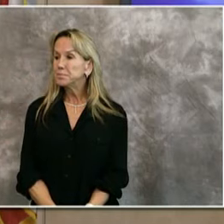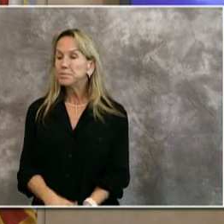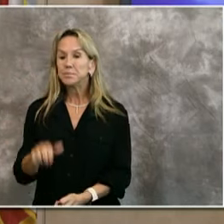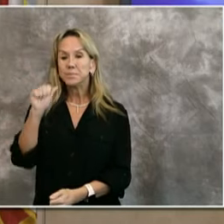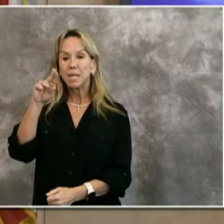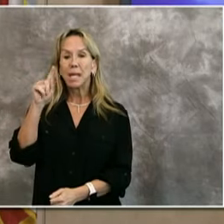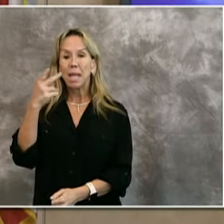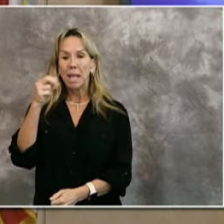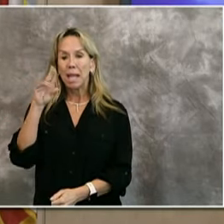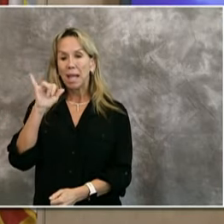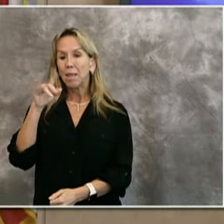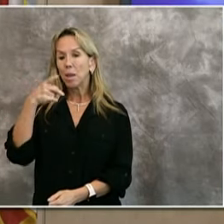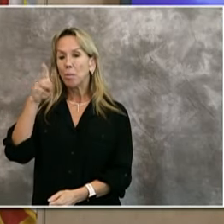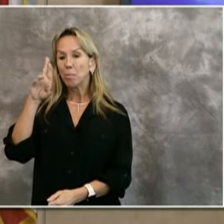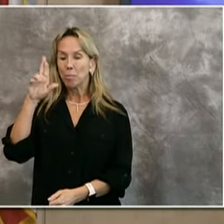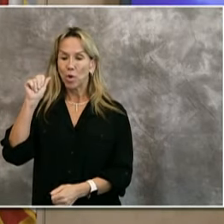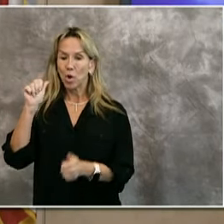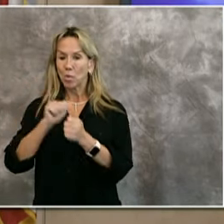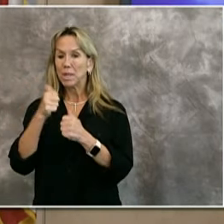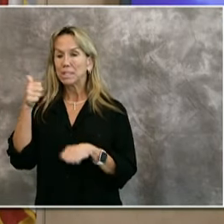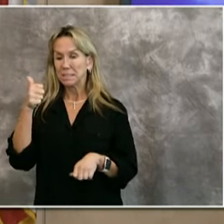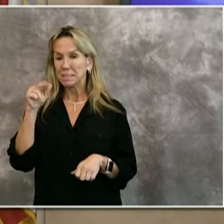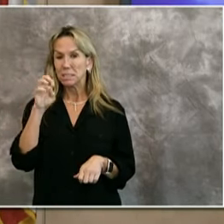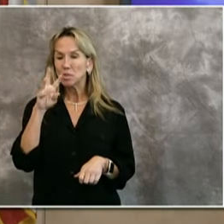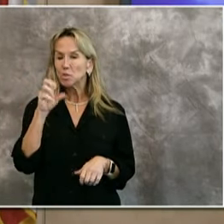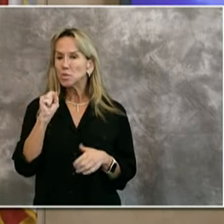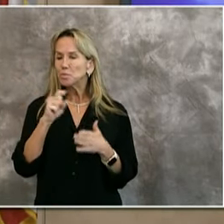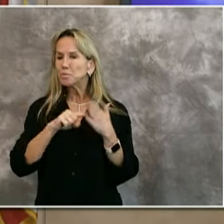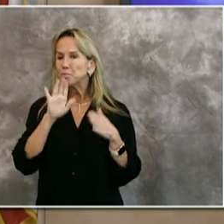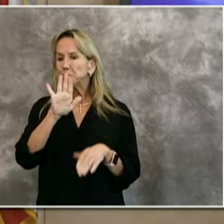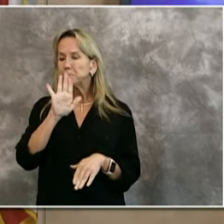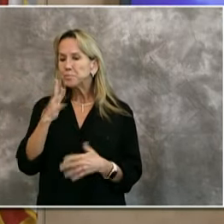Anthony Pura with 10 News, please state your question.